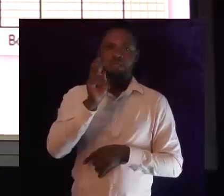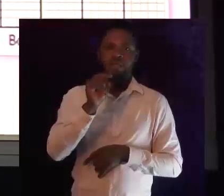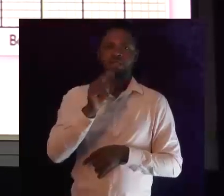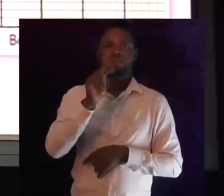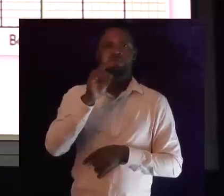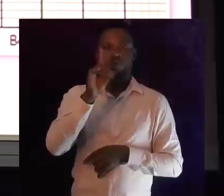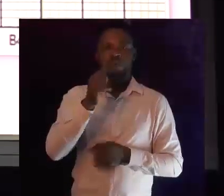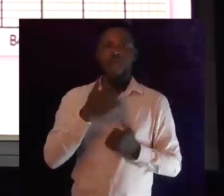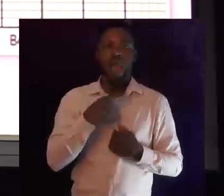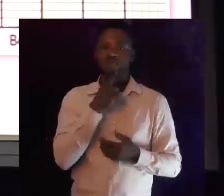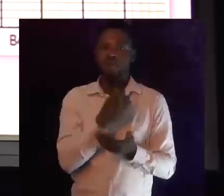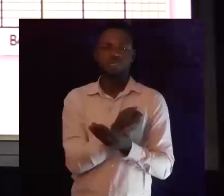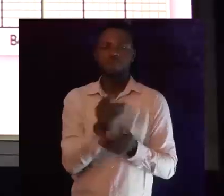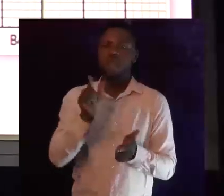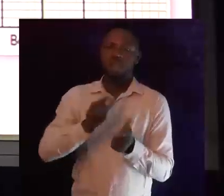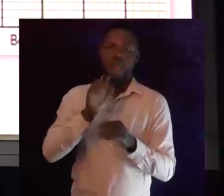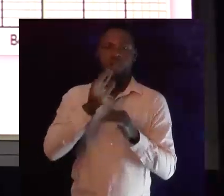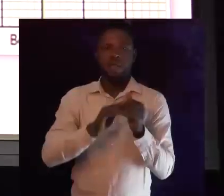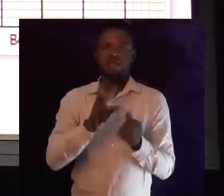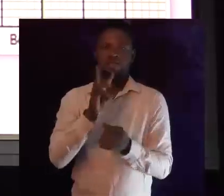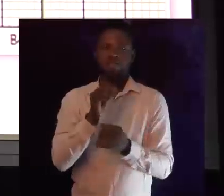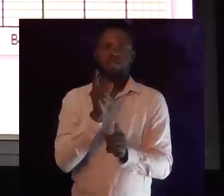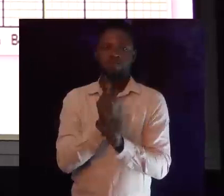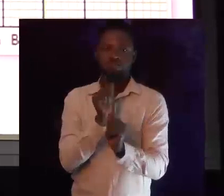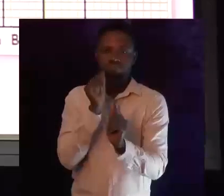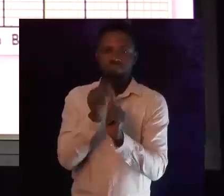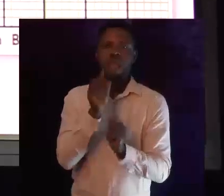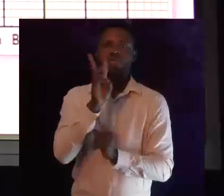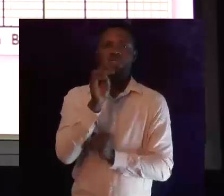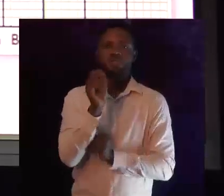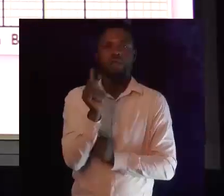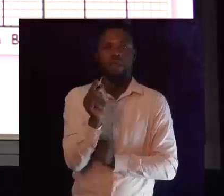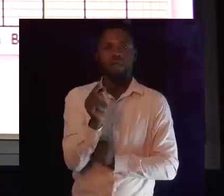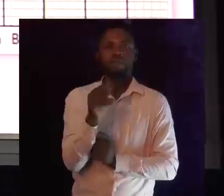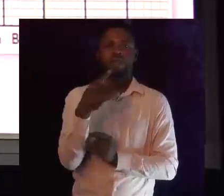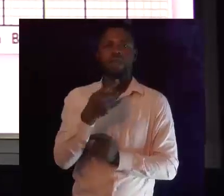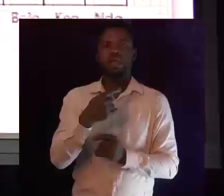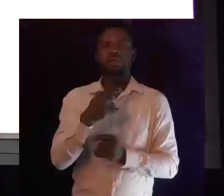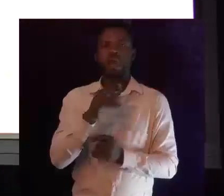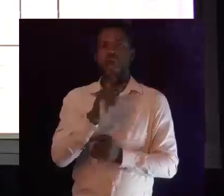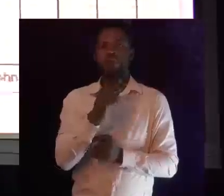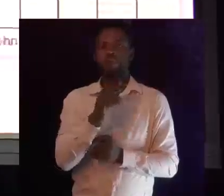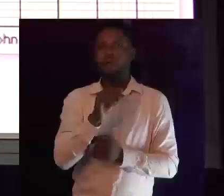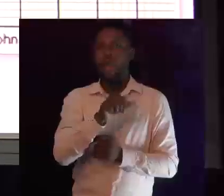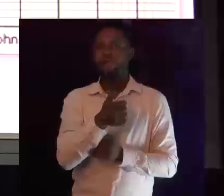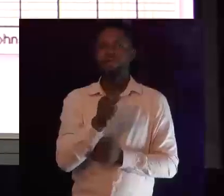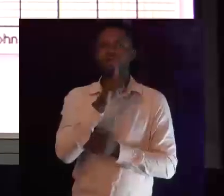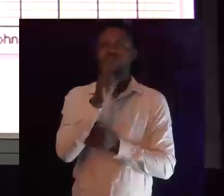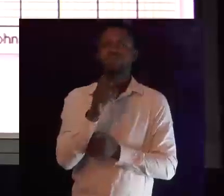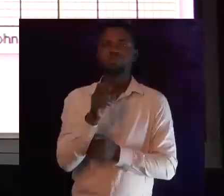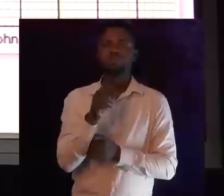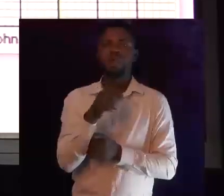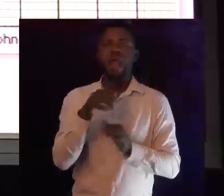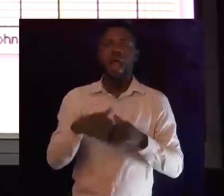Ken. Unda has not spent less than 60. Unda has spent exactly 60 naira. The next question says, how